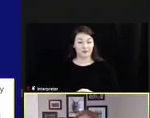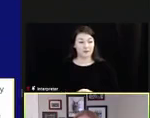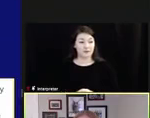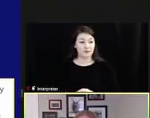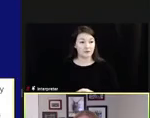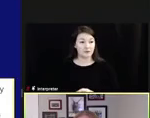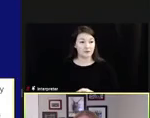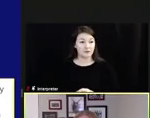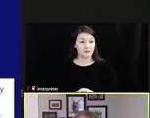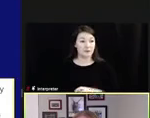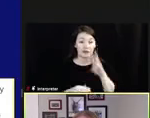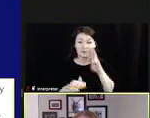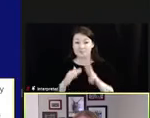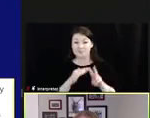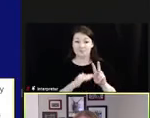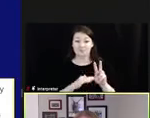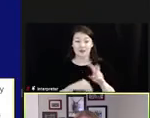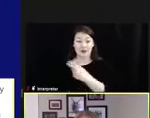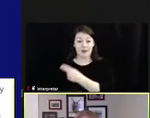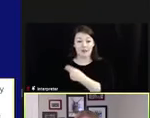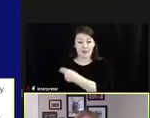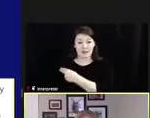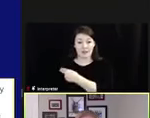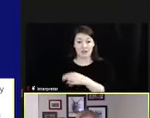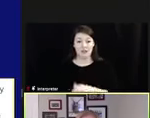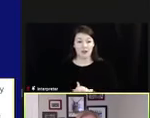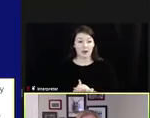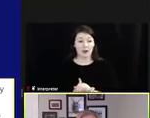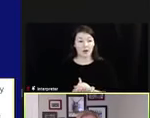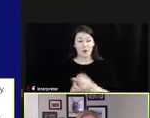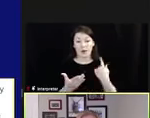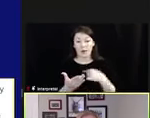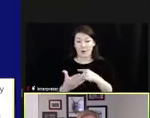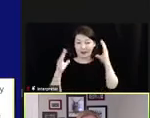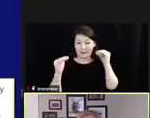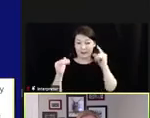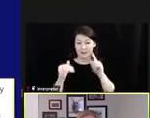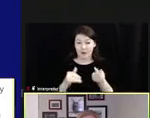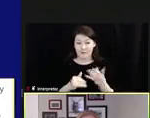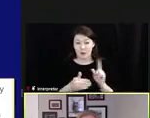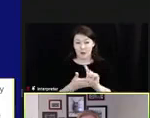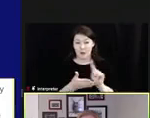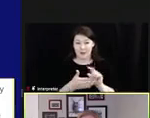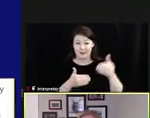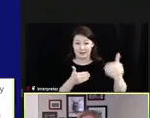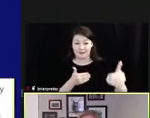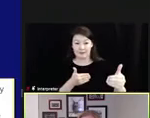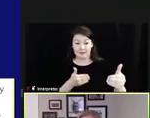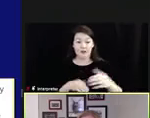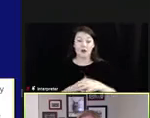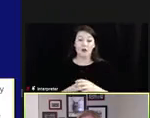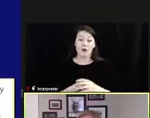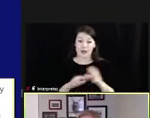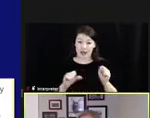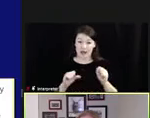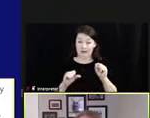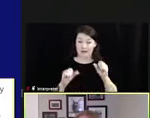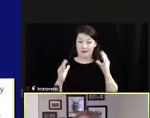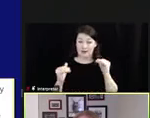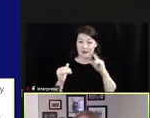hospitalization trajectories and where we might be headed over the next couple of weeks. So this is a figure that shows you what we could potentially expect for the number